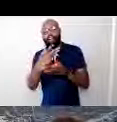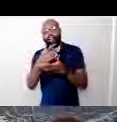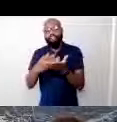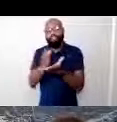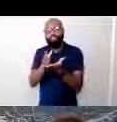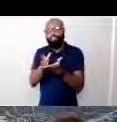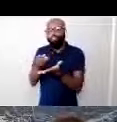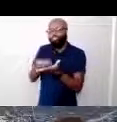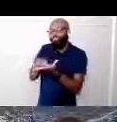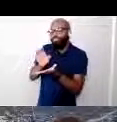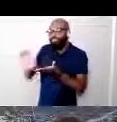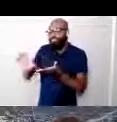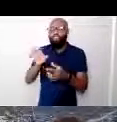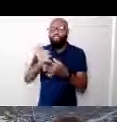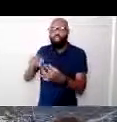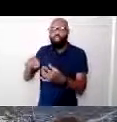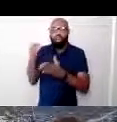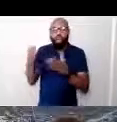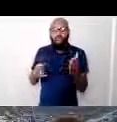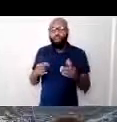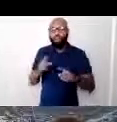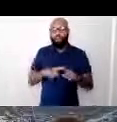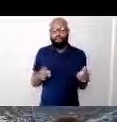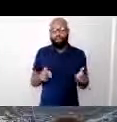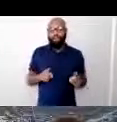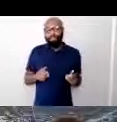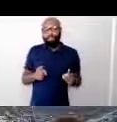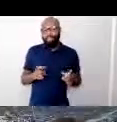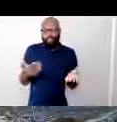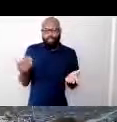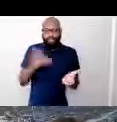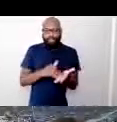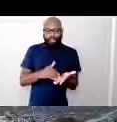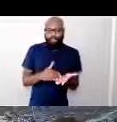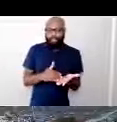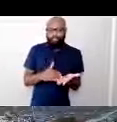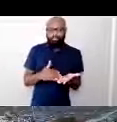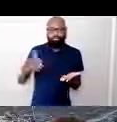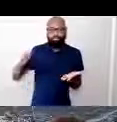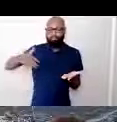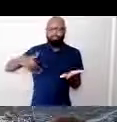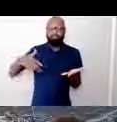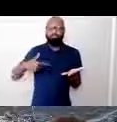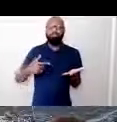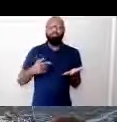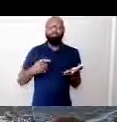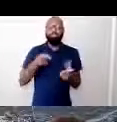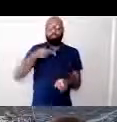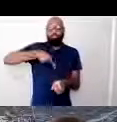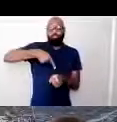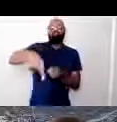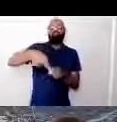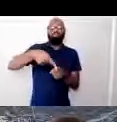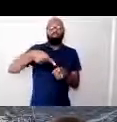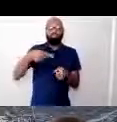as it relates to the arts. But again, right, there hasn't been a dedicated fund going forward